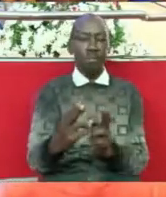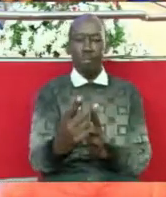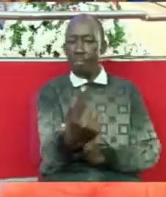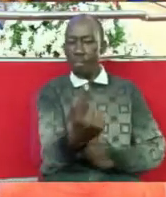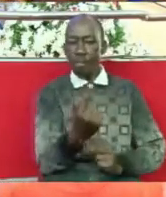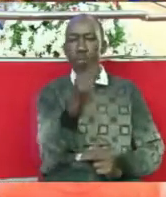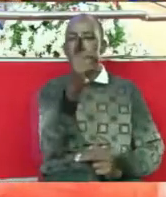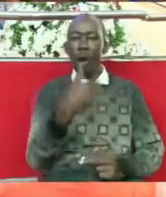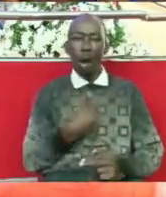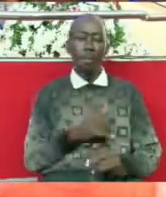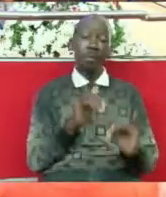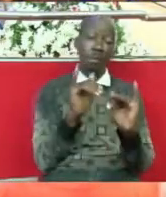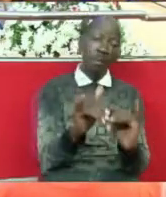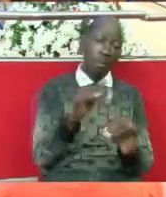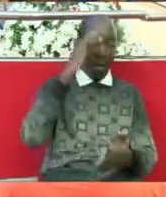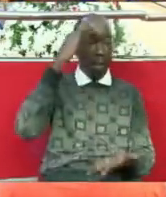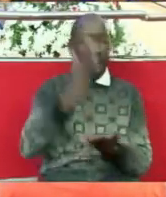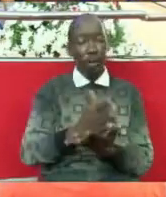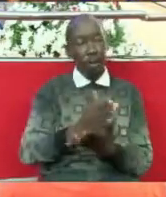You have been a believer,